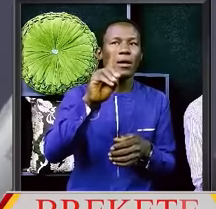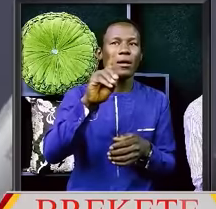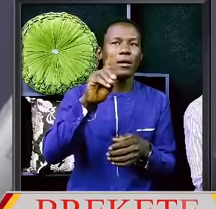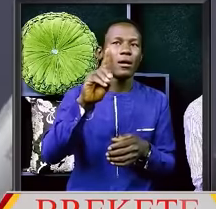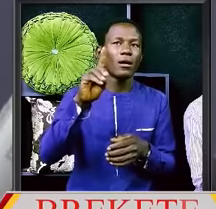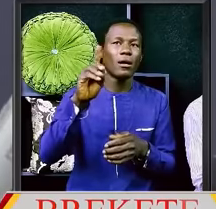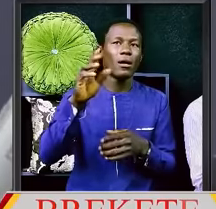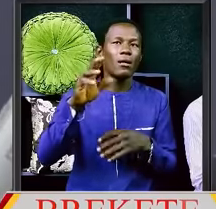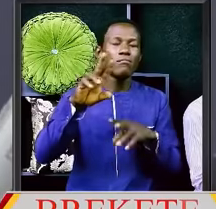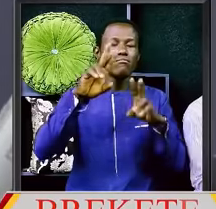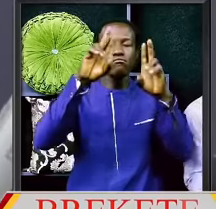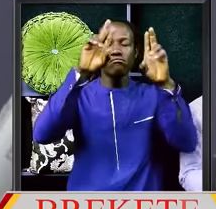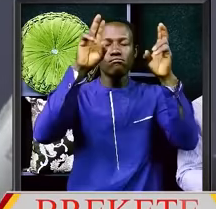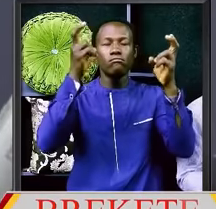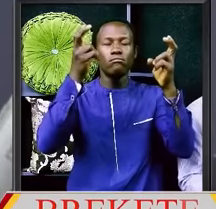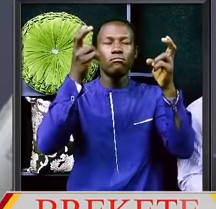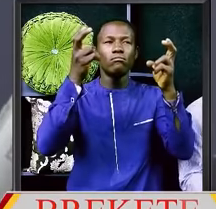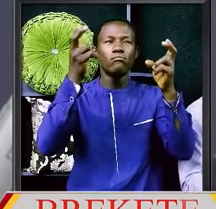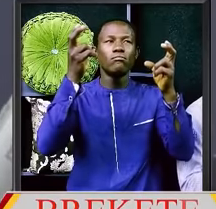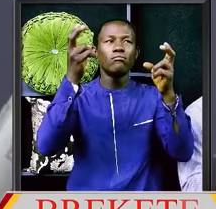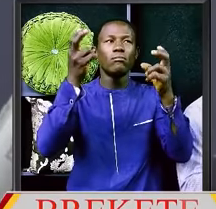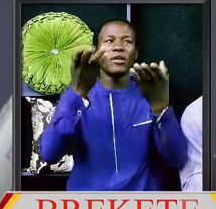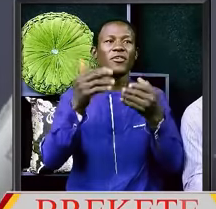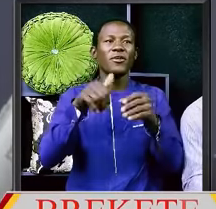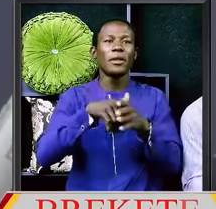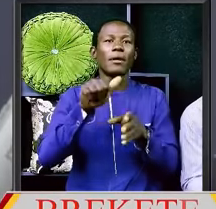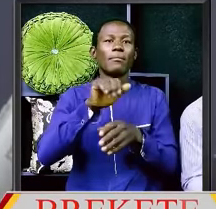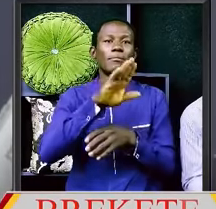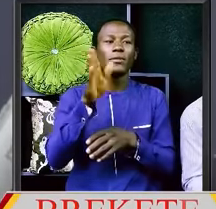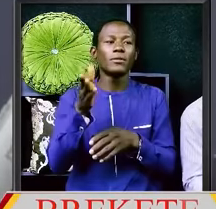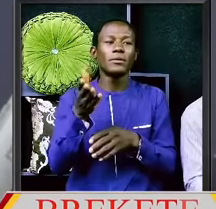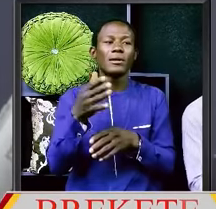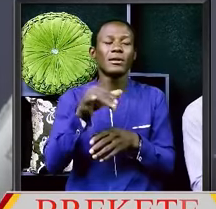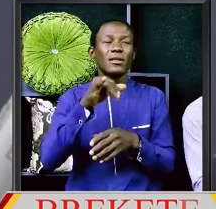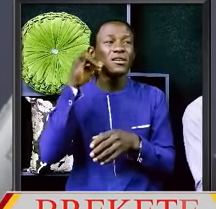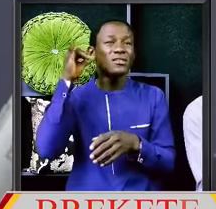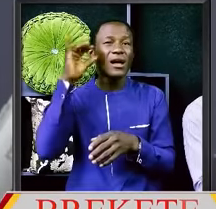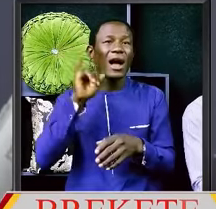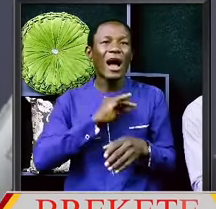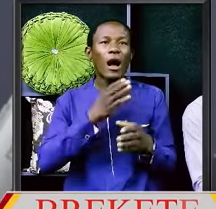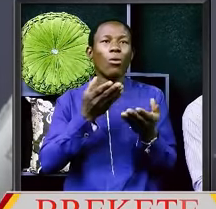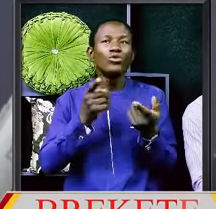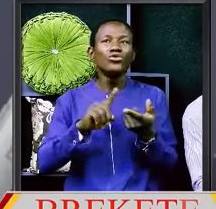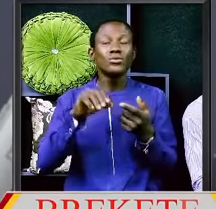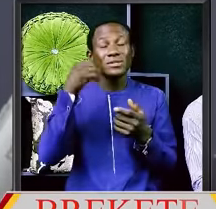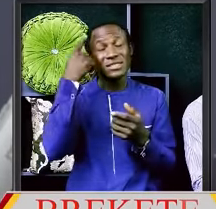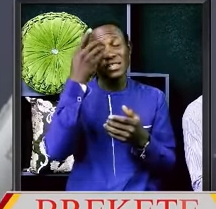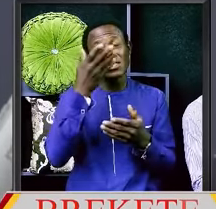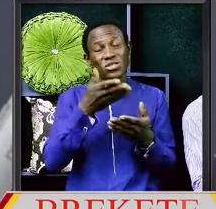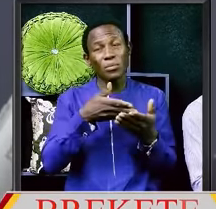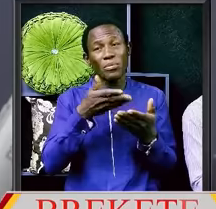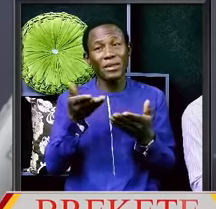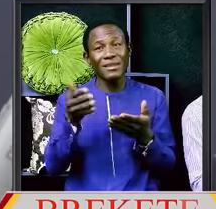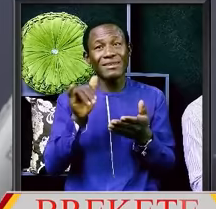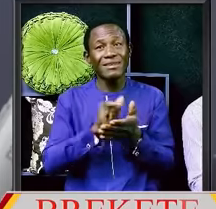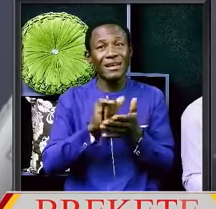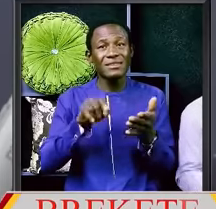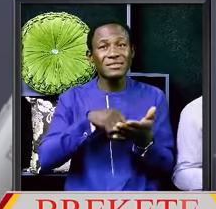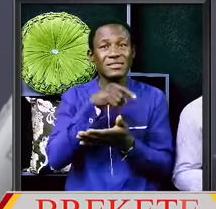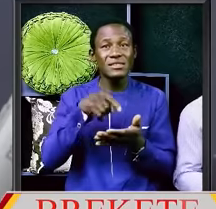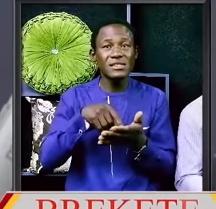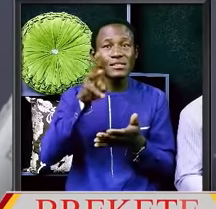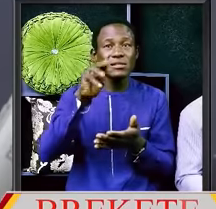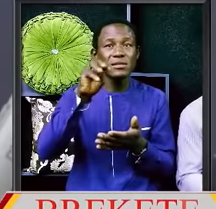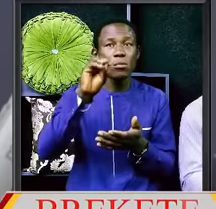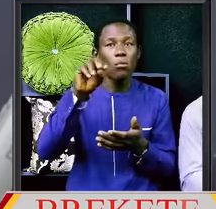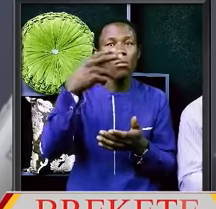that you're interested in this case. However, yesterday, I want you to understand something. That this Mohbad